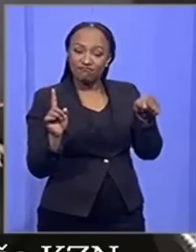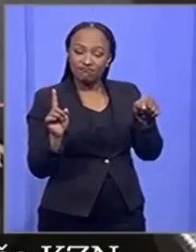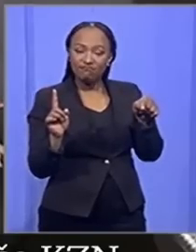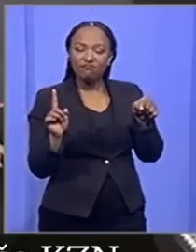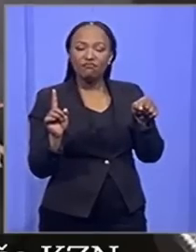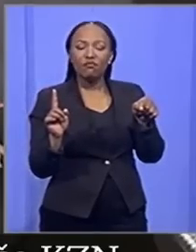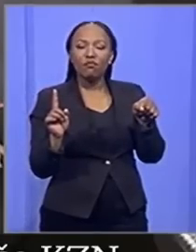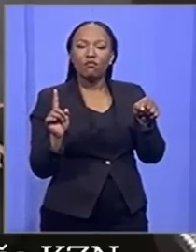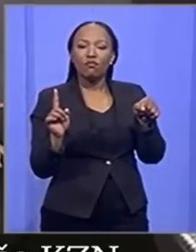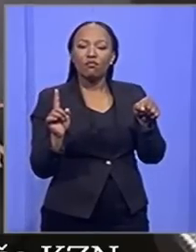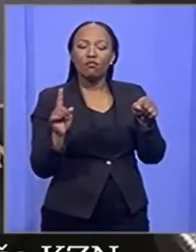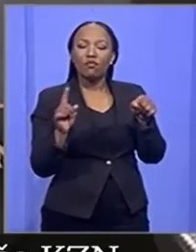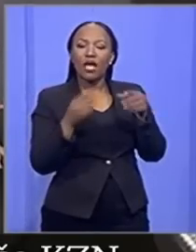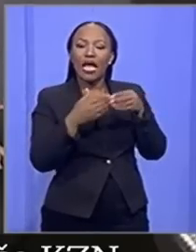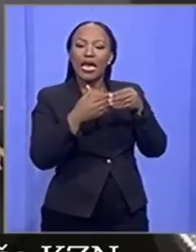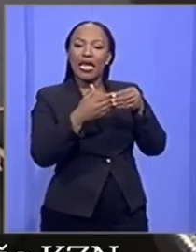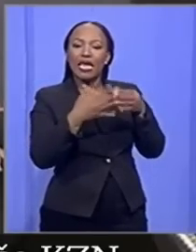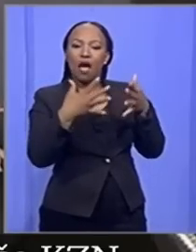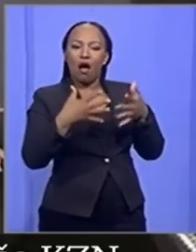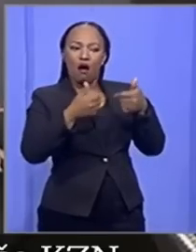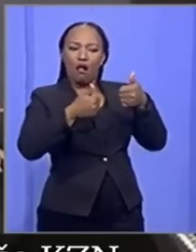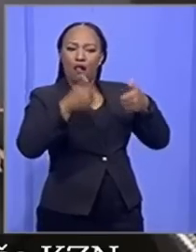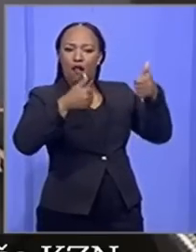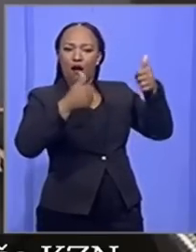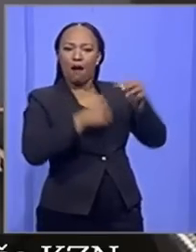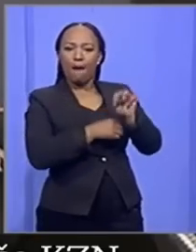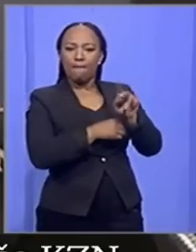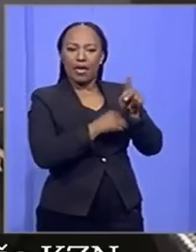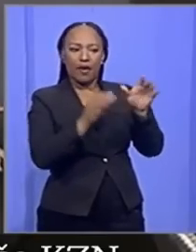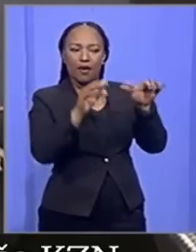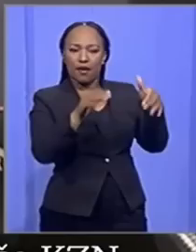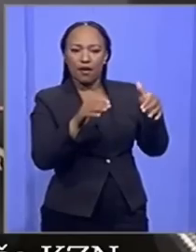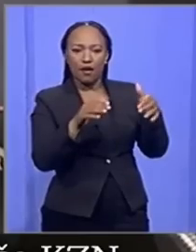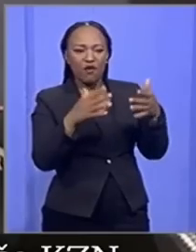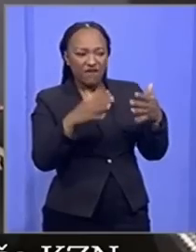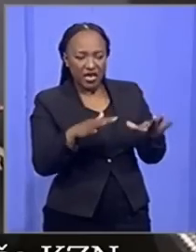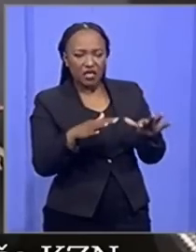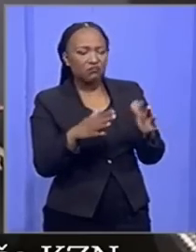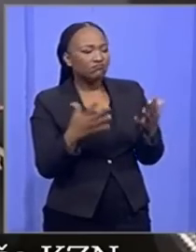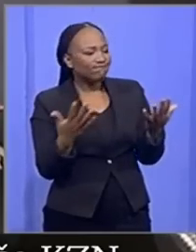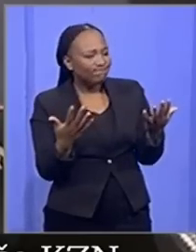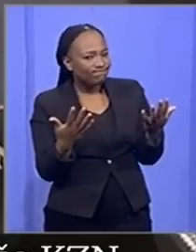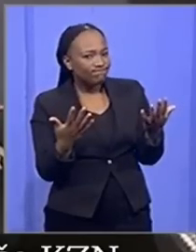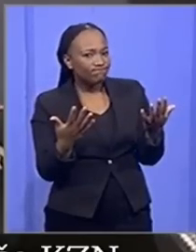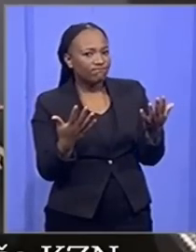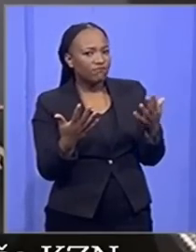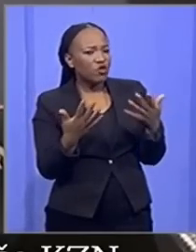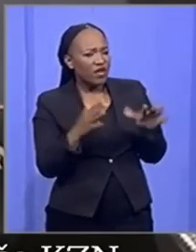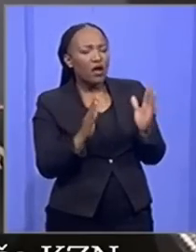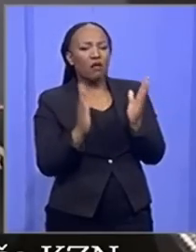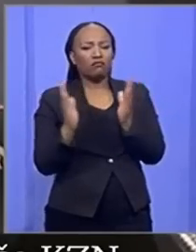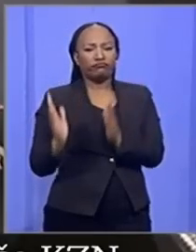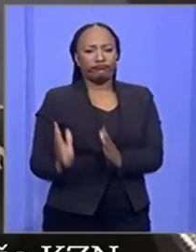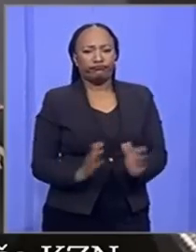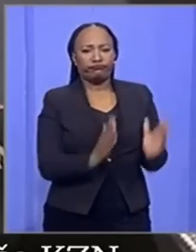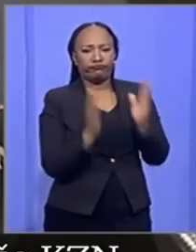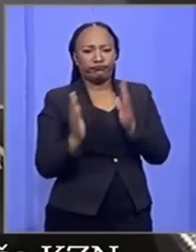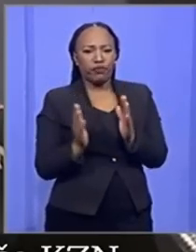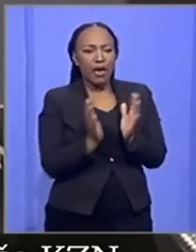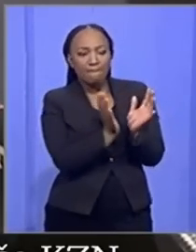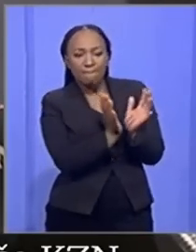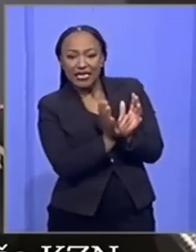the leadership of the MK failed to honor a pre-arranged